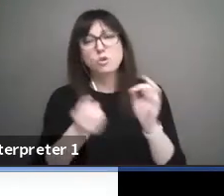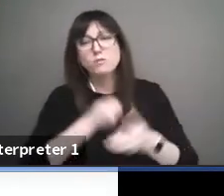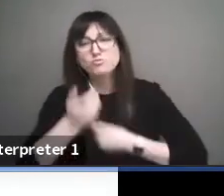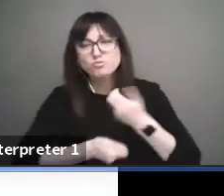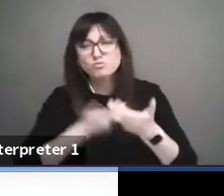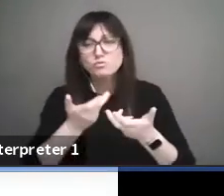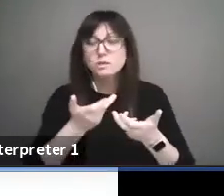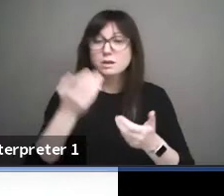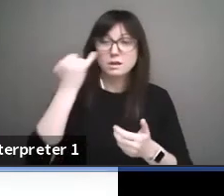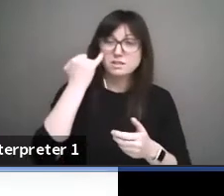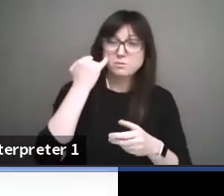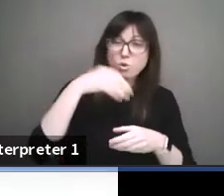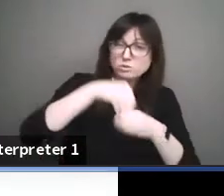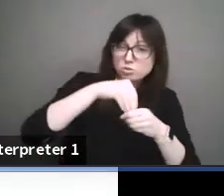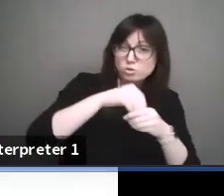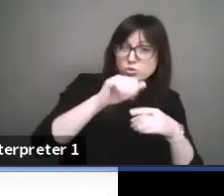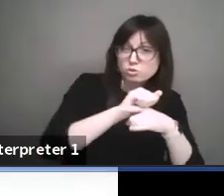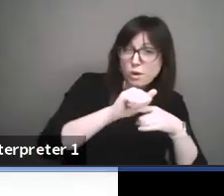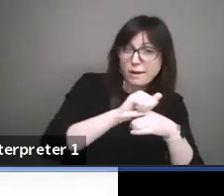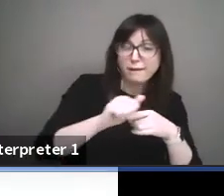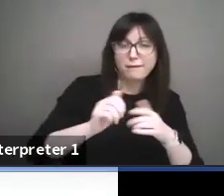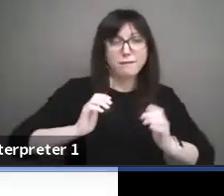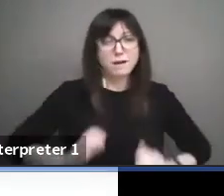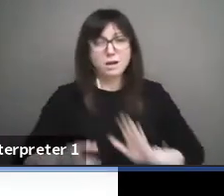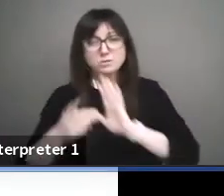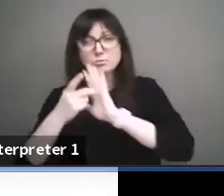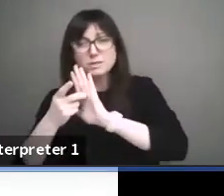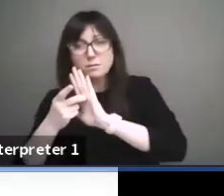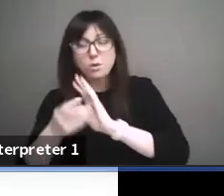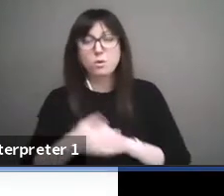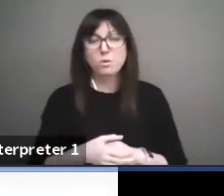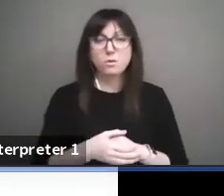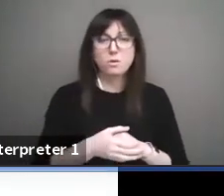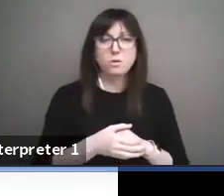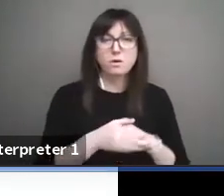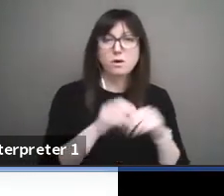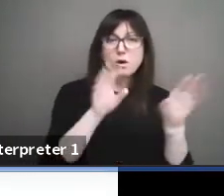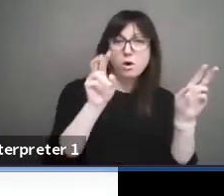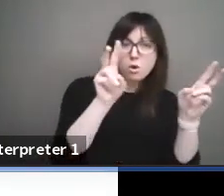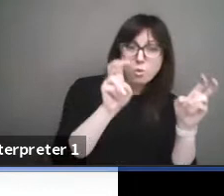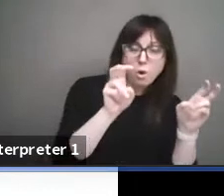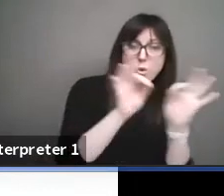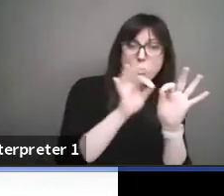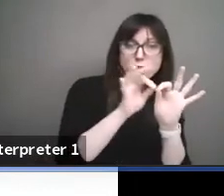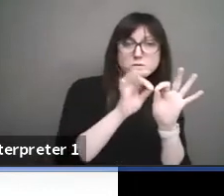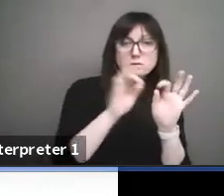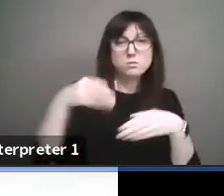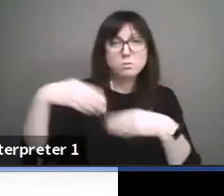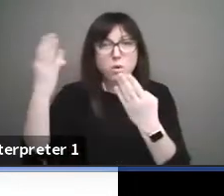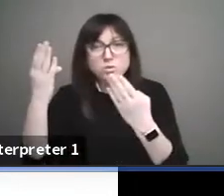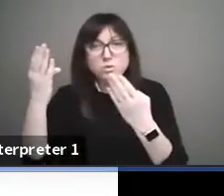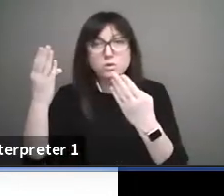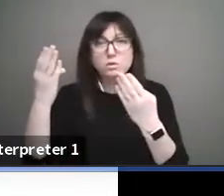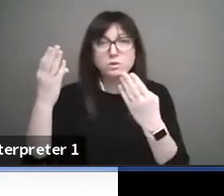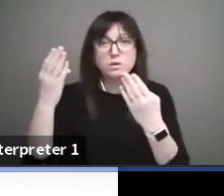to customer story, to a demo, to a quote, proposal. You can, oh, there's Jordan